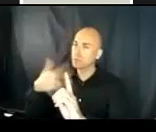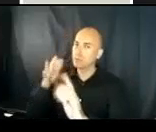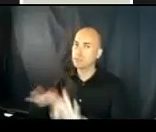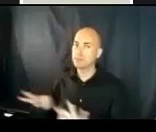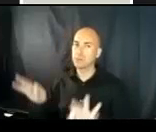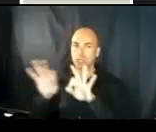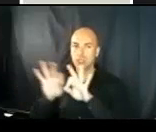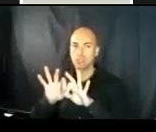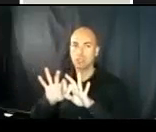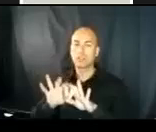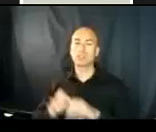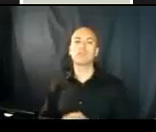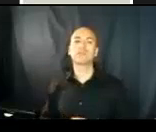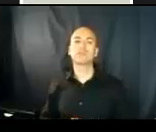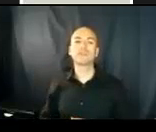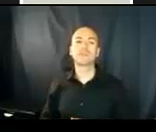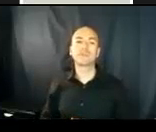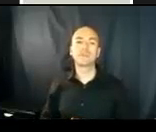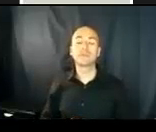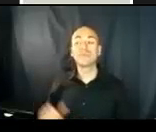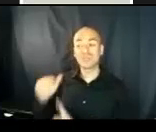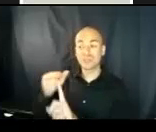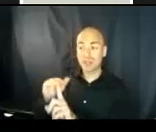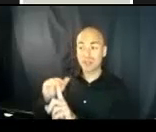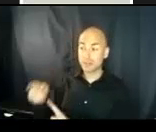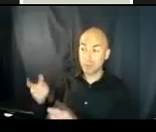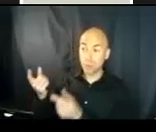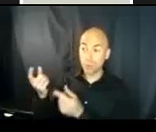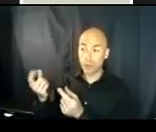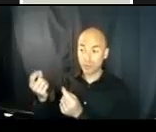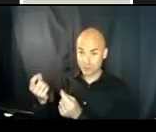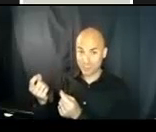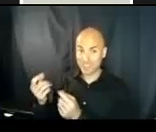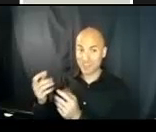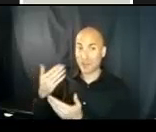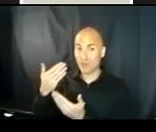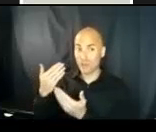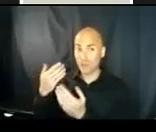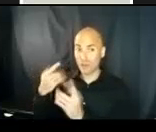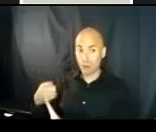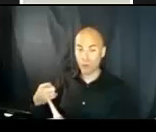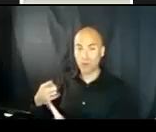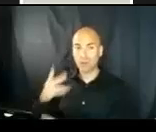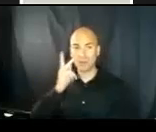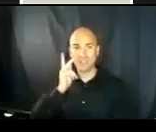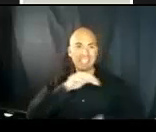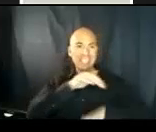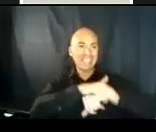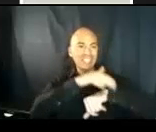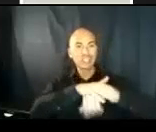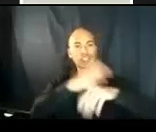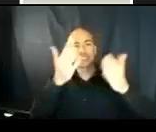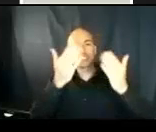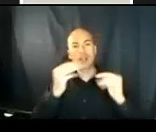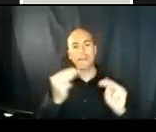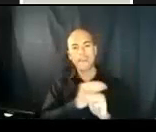objectives. Remind them what they're doing. So you see language arts, math, and then you see science